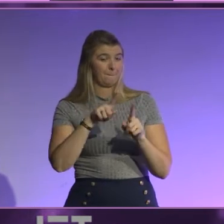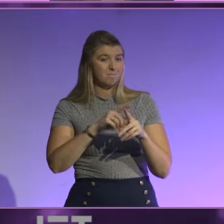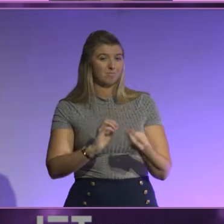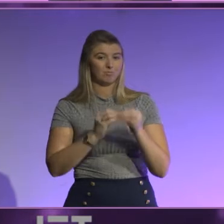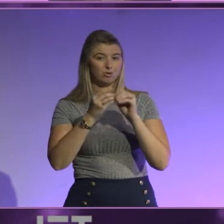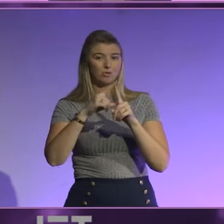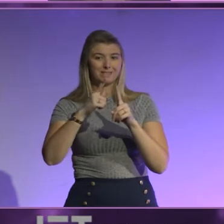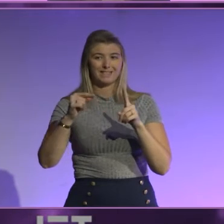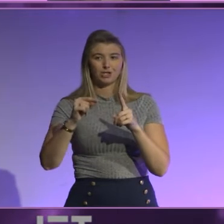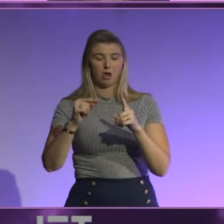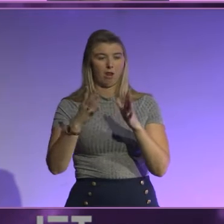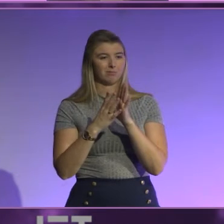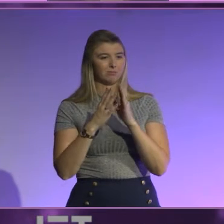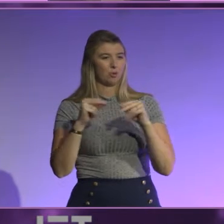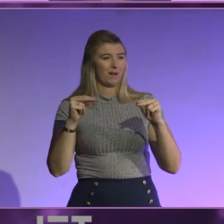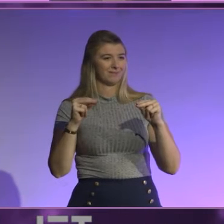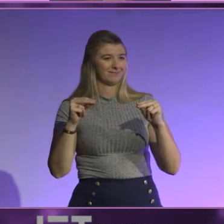digital twins that are